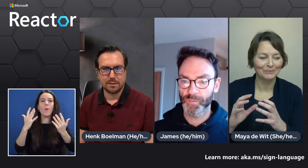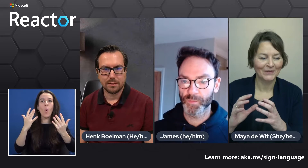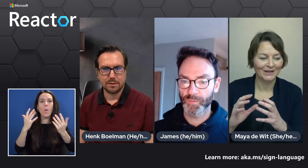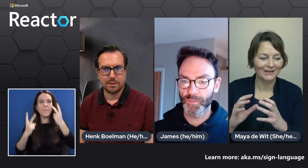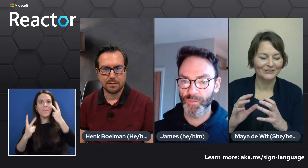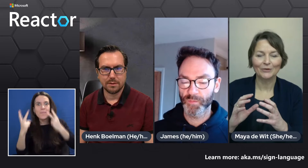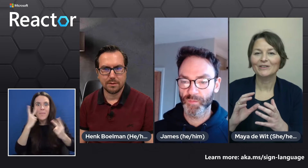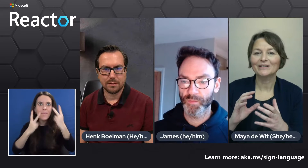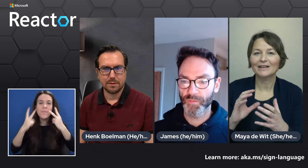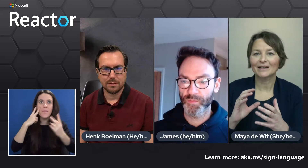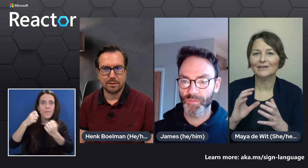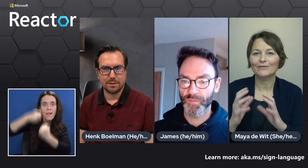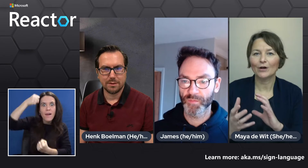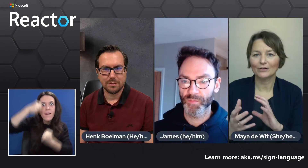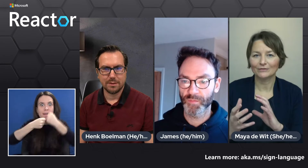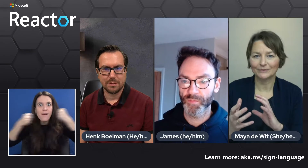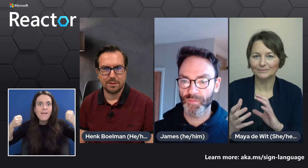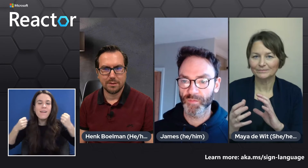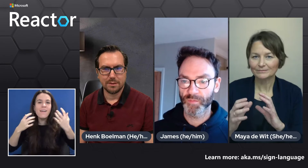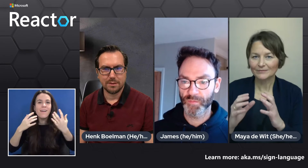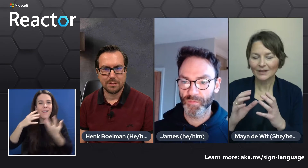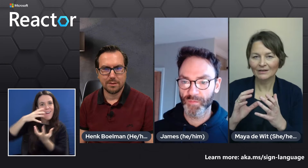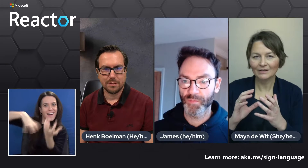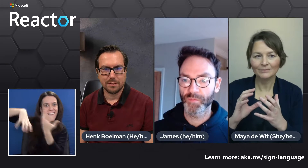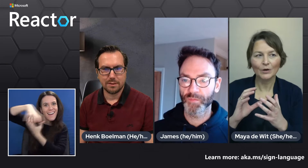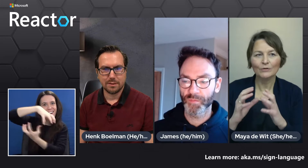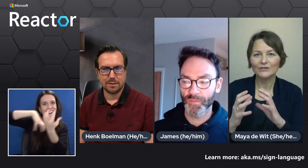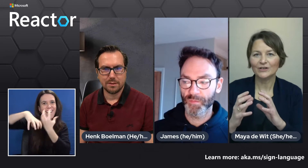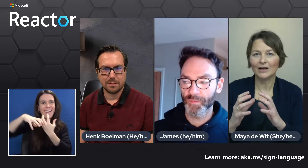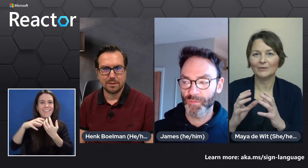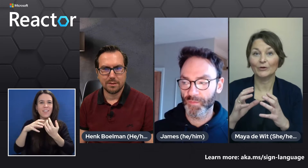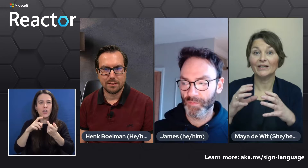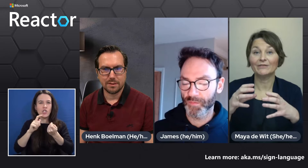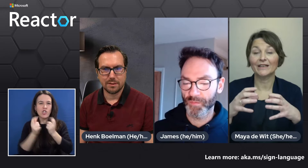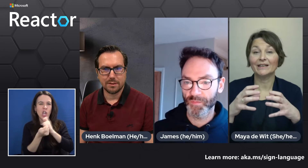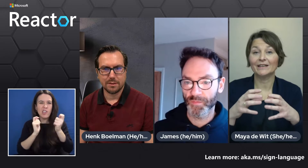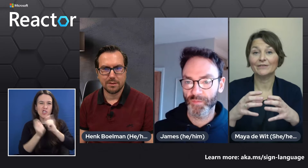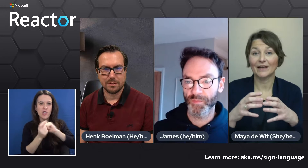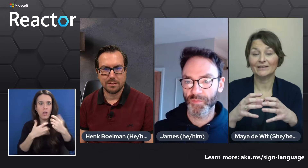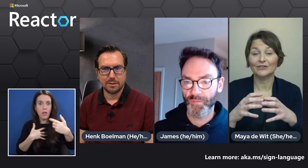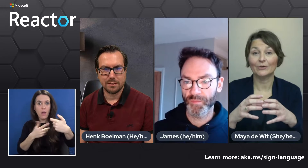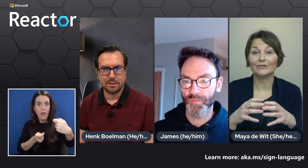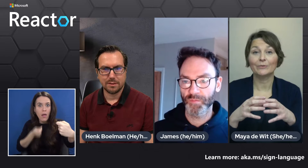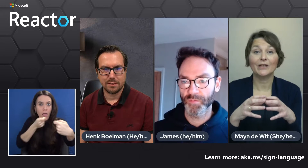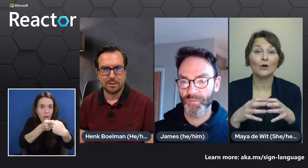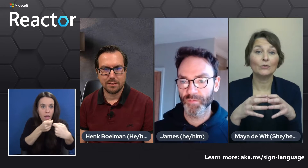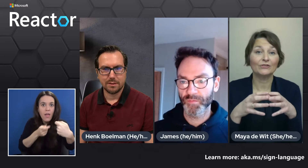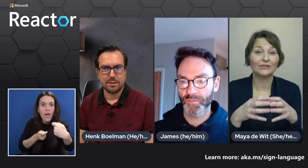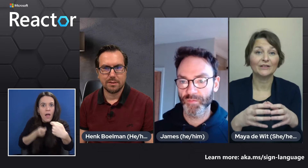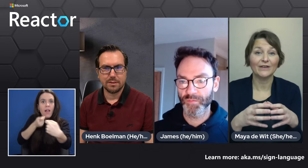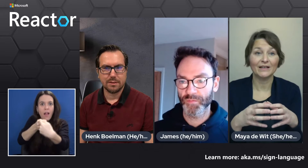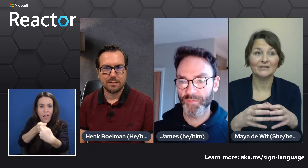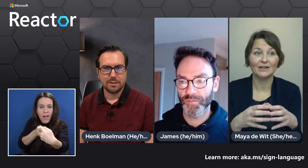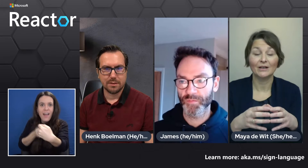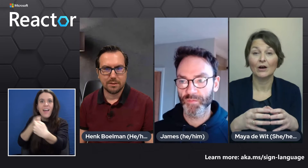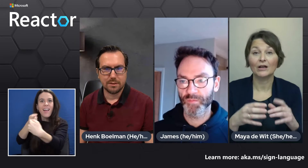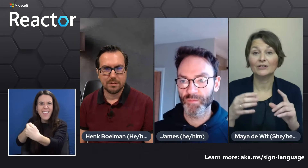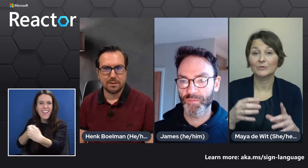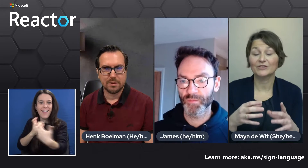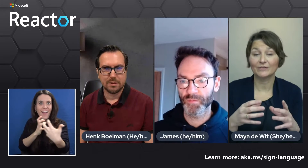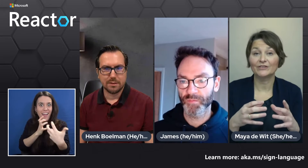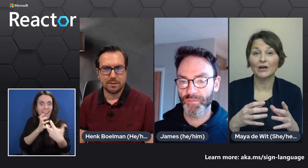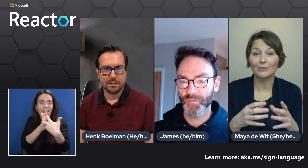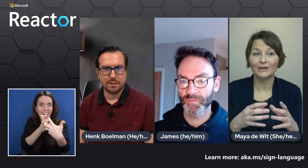also something that can evolve over time, or even in an event. So if we host an event